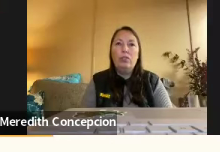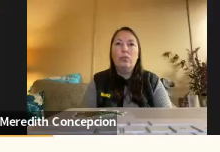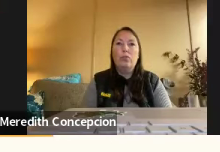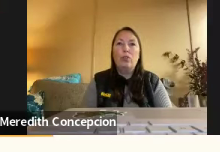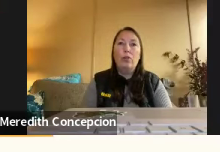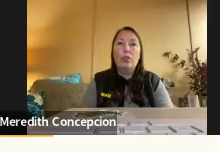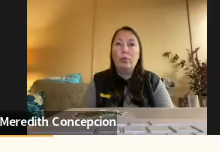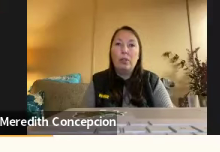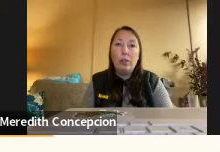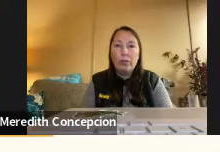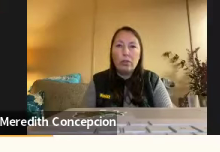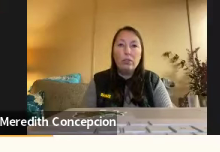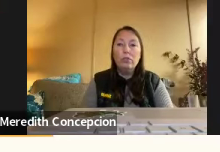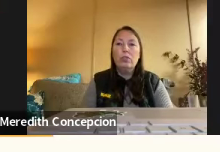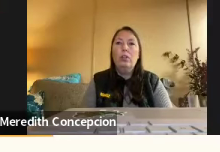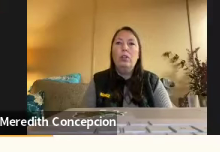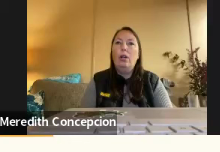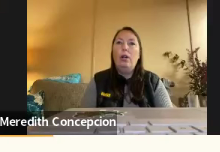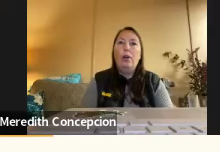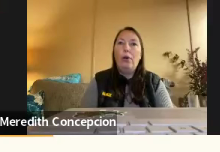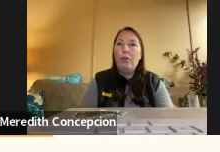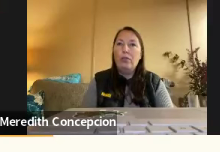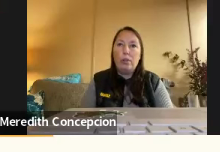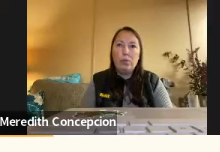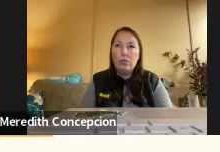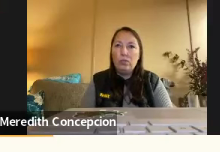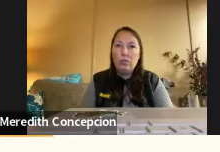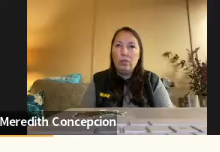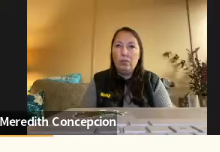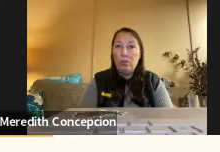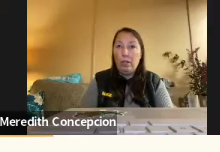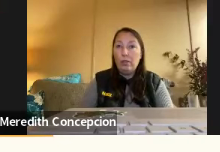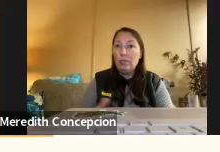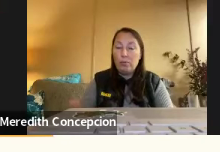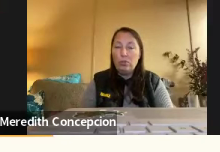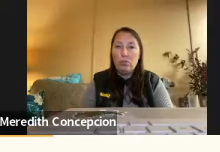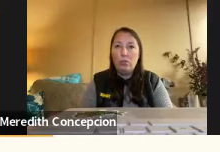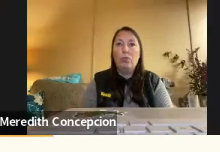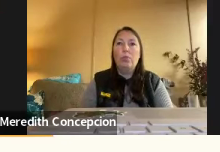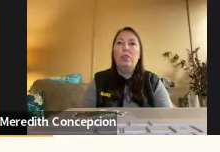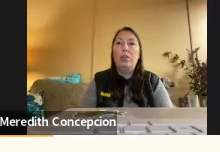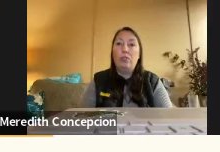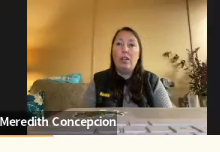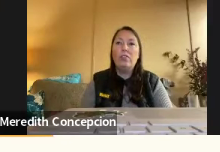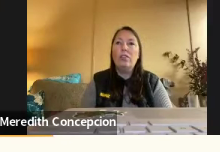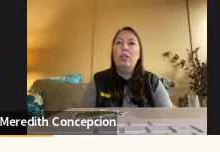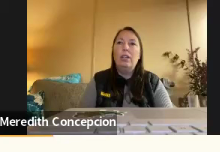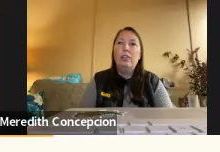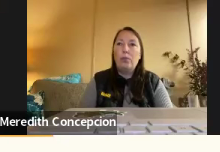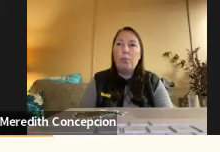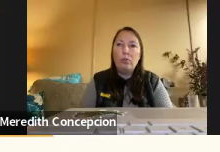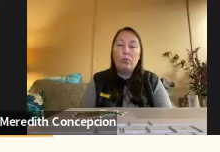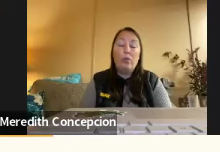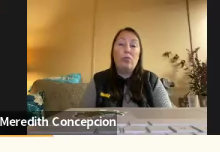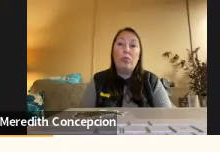services for individuals with co-occurring mental health struggles? Are there substance use, and the substance use disorder being addressed?